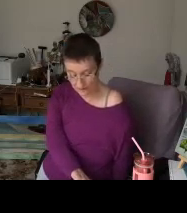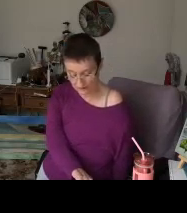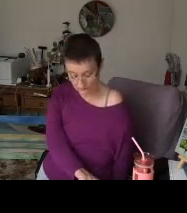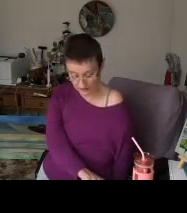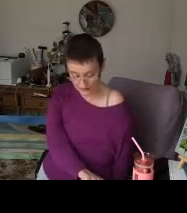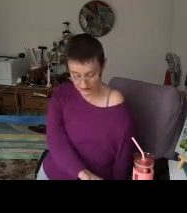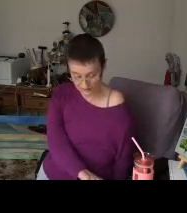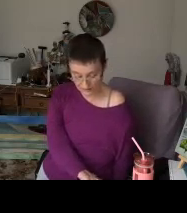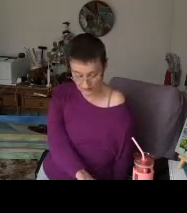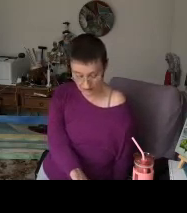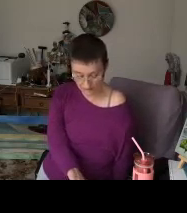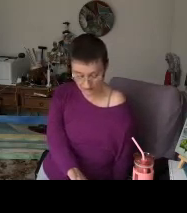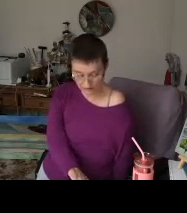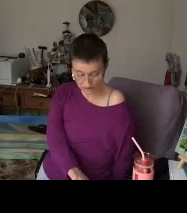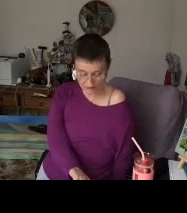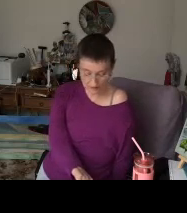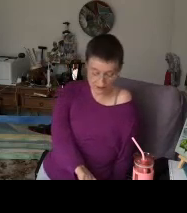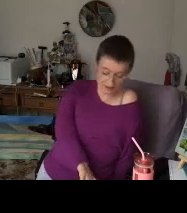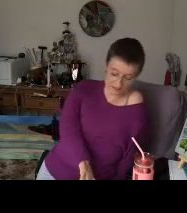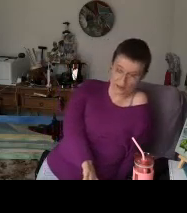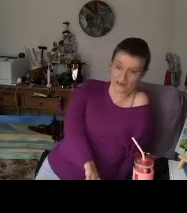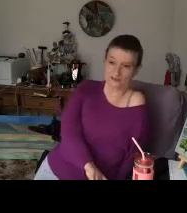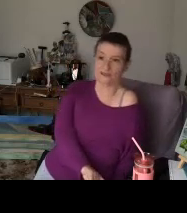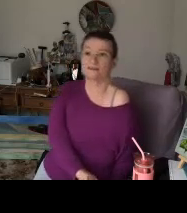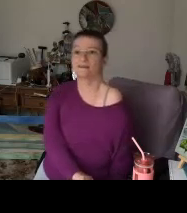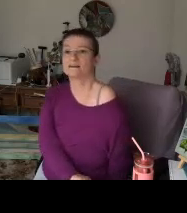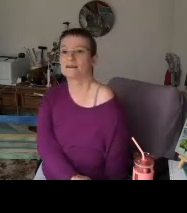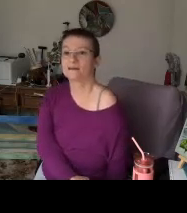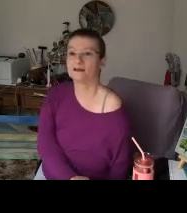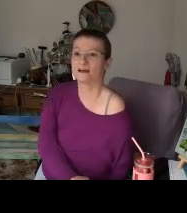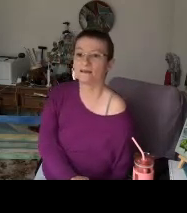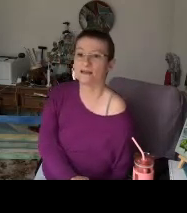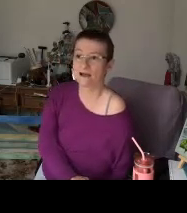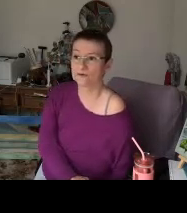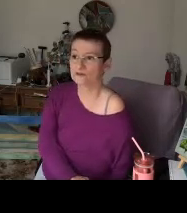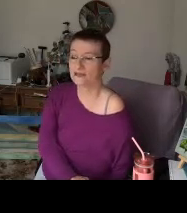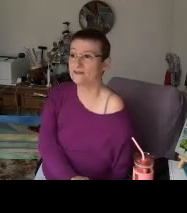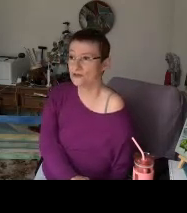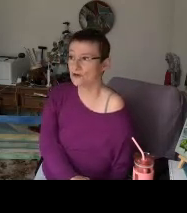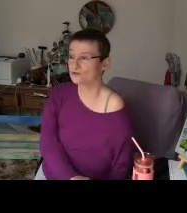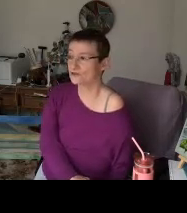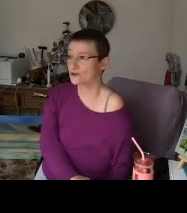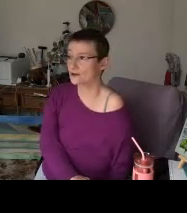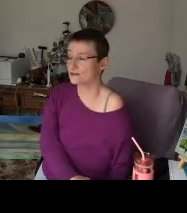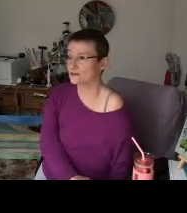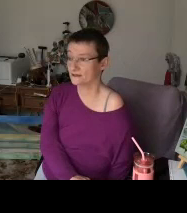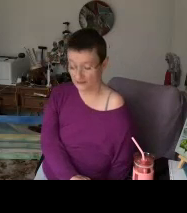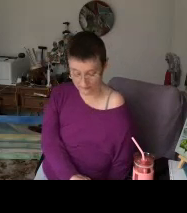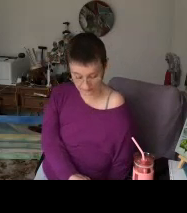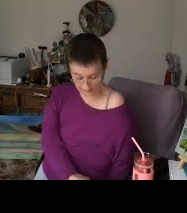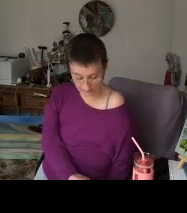a 10-mile radius of my home studio and painting out in the